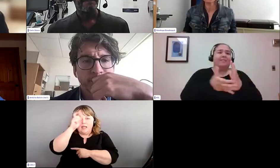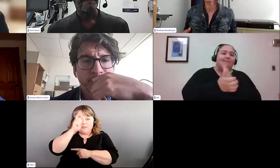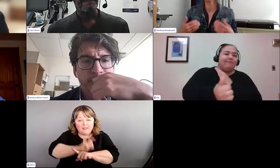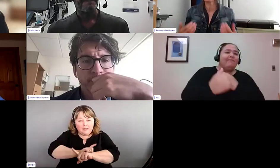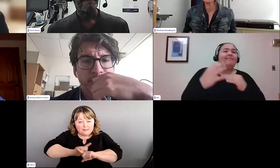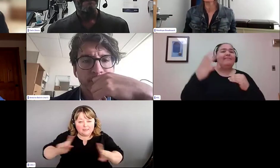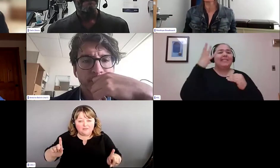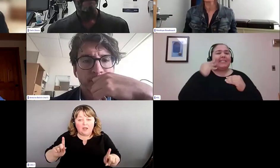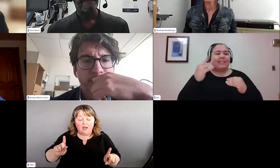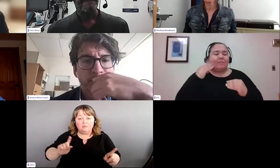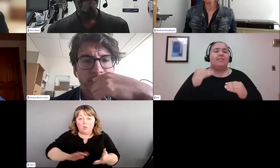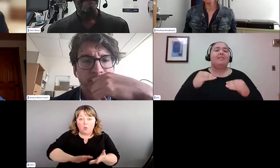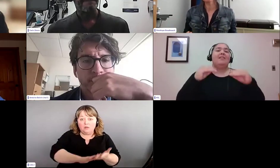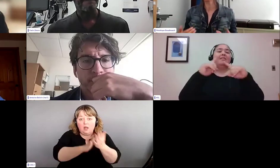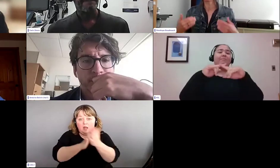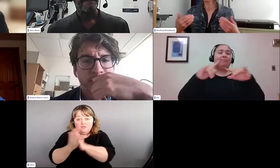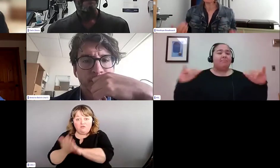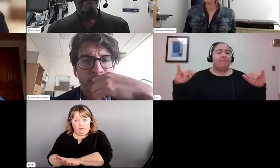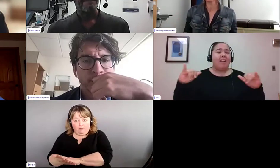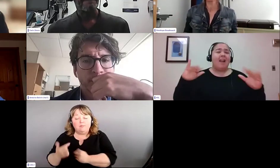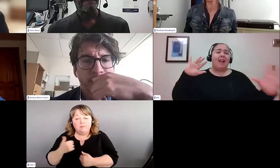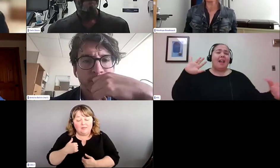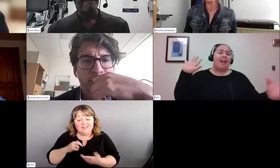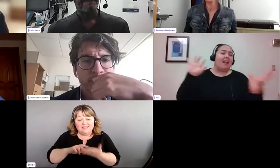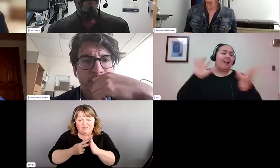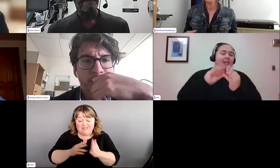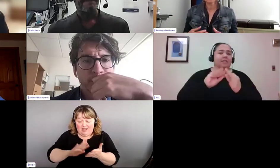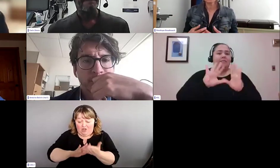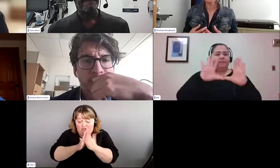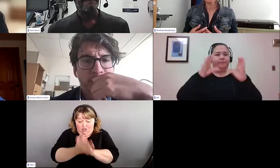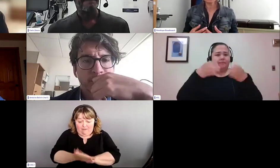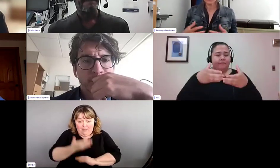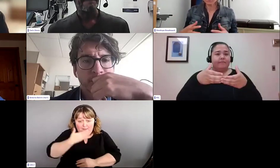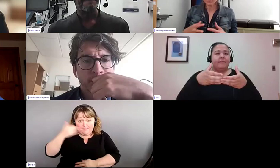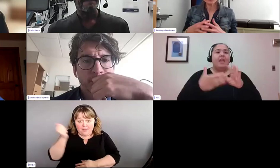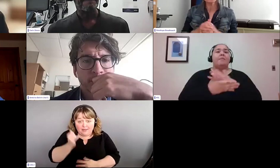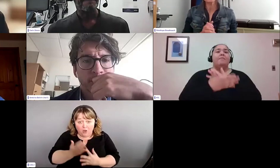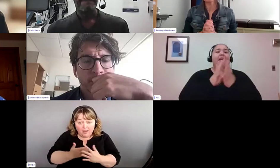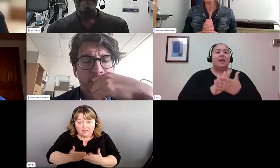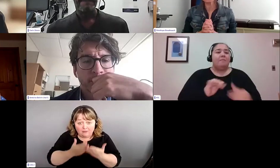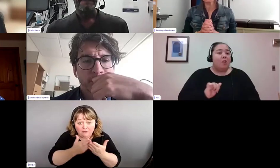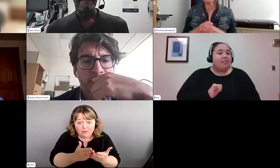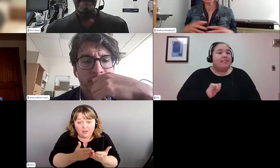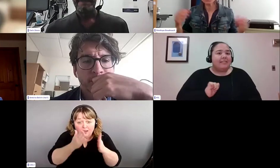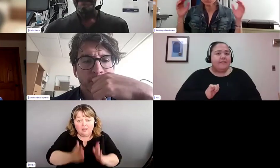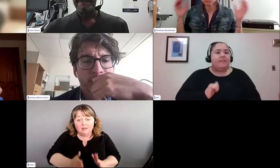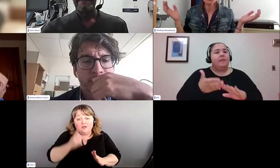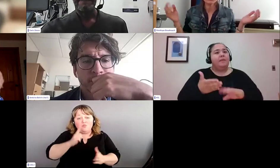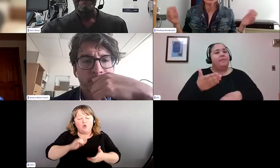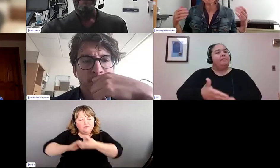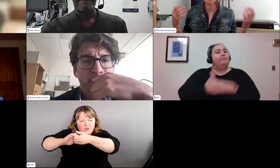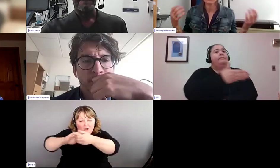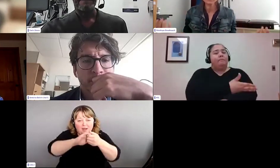experiences which are different. And so we transform and become ourselves better